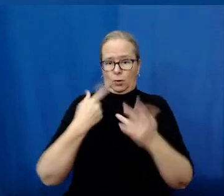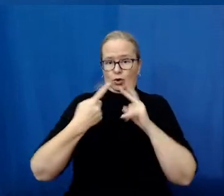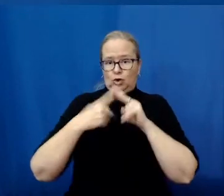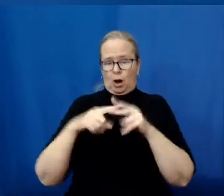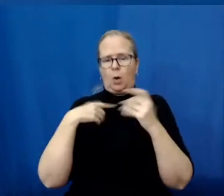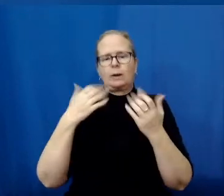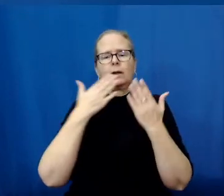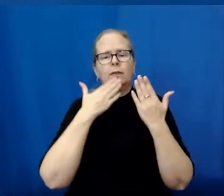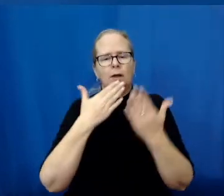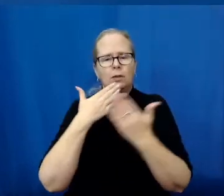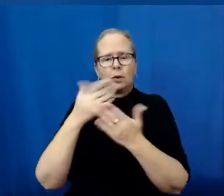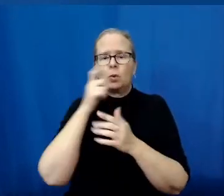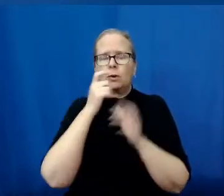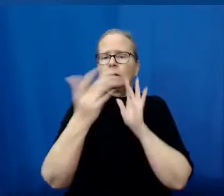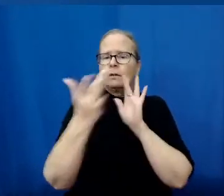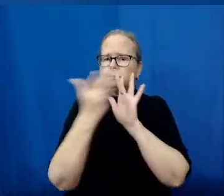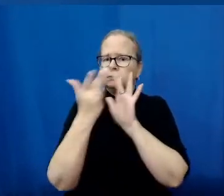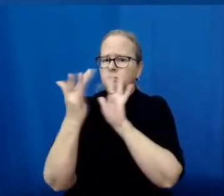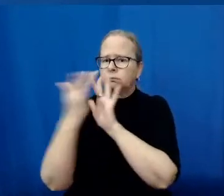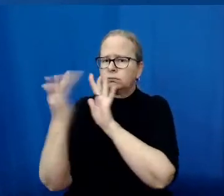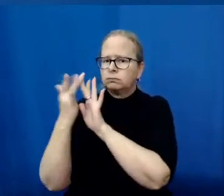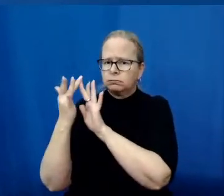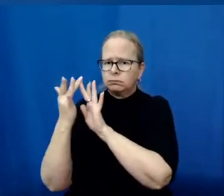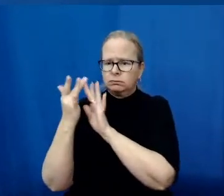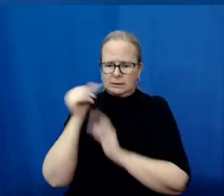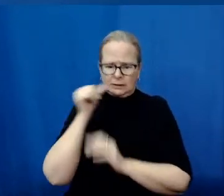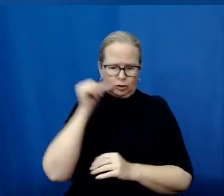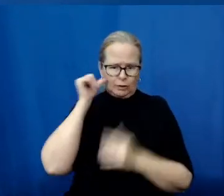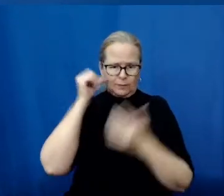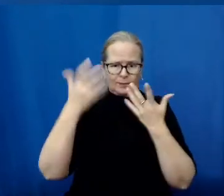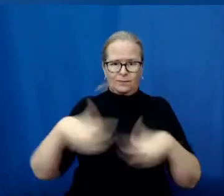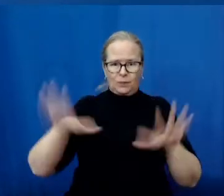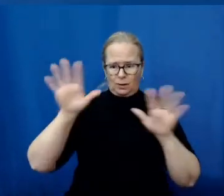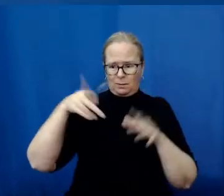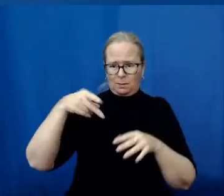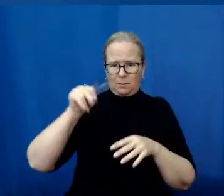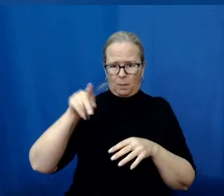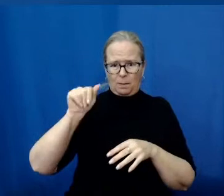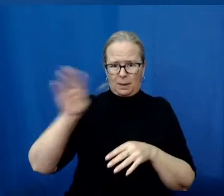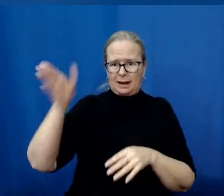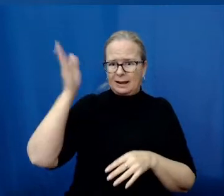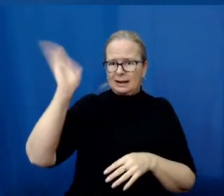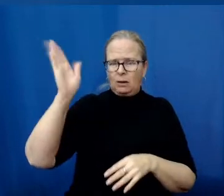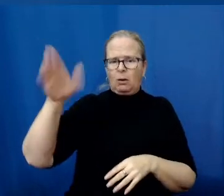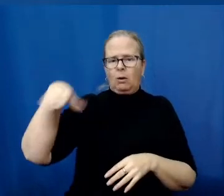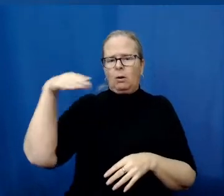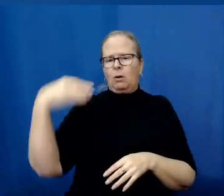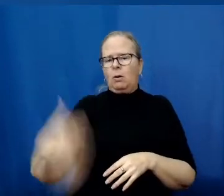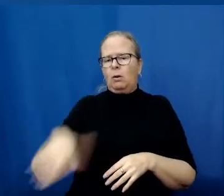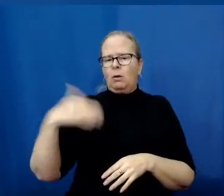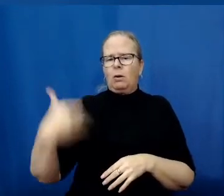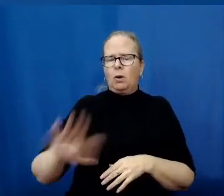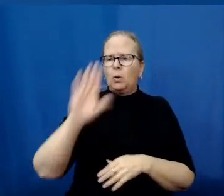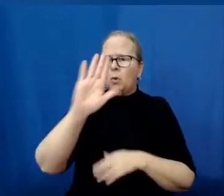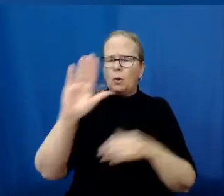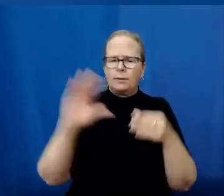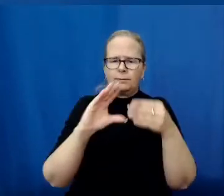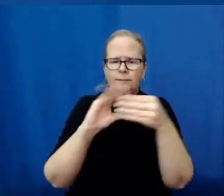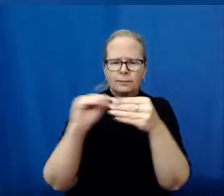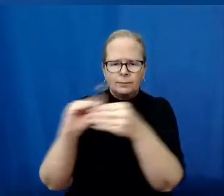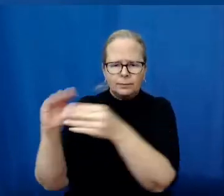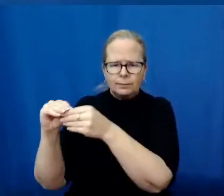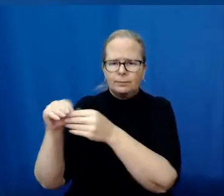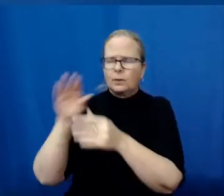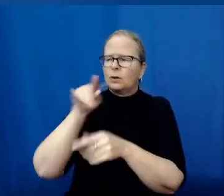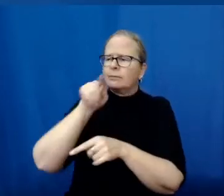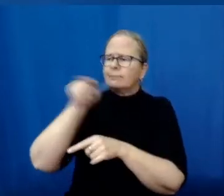everyone's hopes and fears moved us all beyond my articulation skills. Alberta is an amazing place with amazing humans,